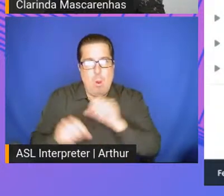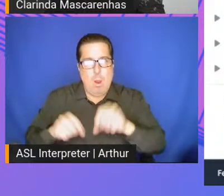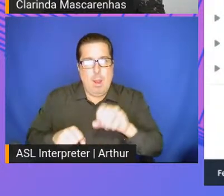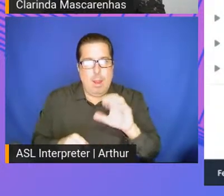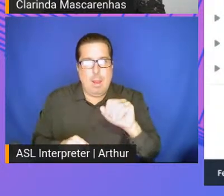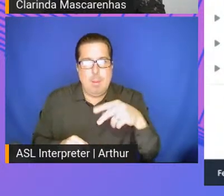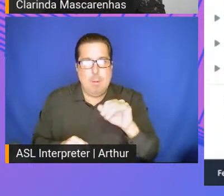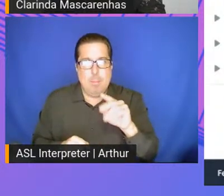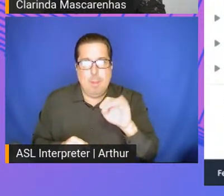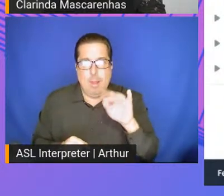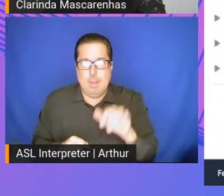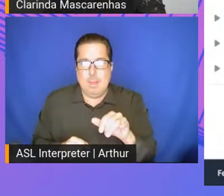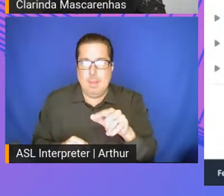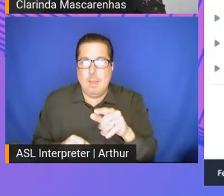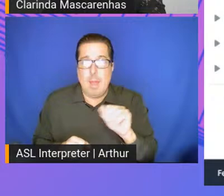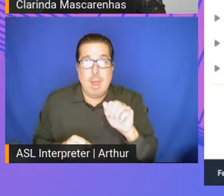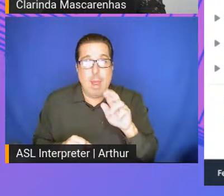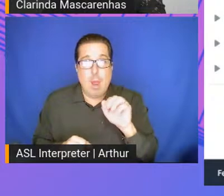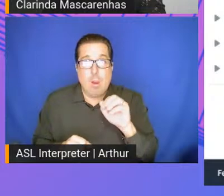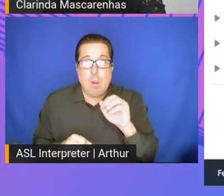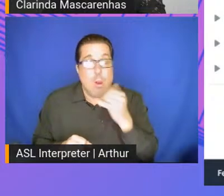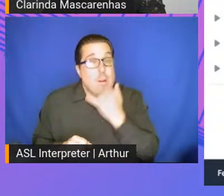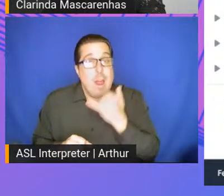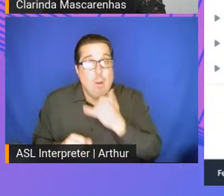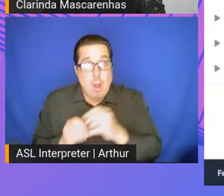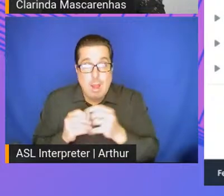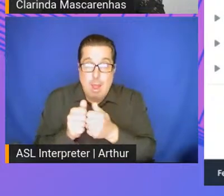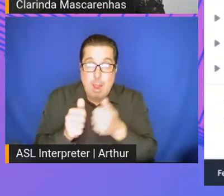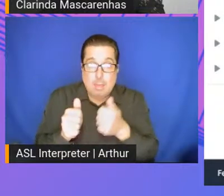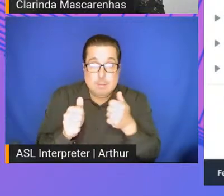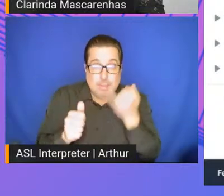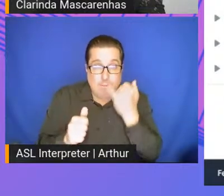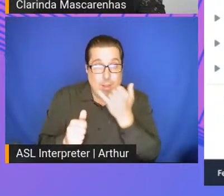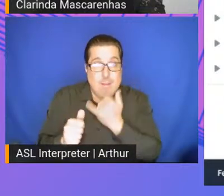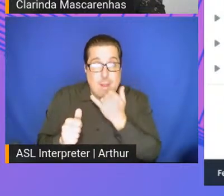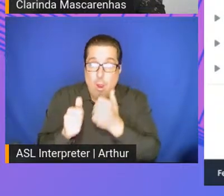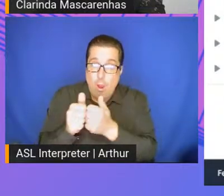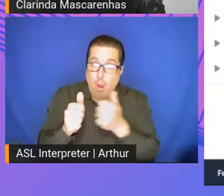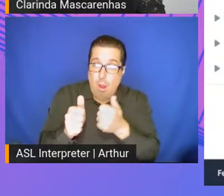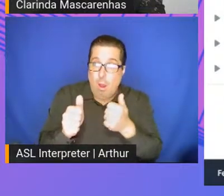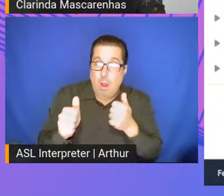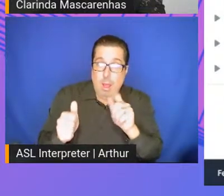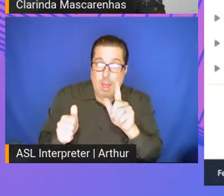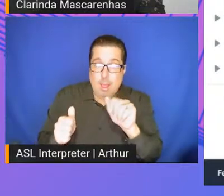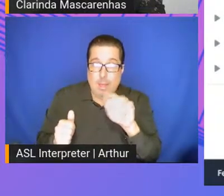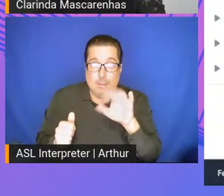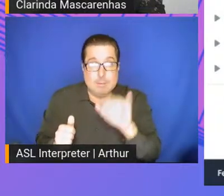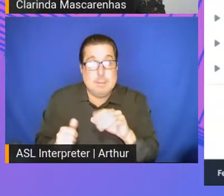or unusual latency, here is how we can debug the application through the X-ray.